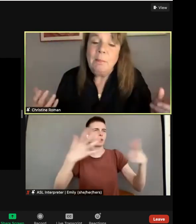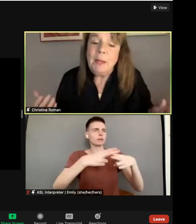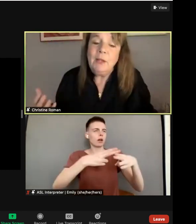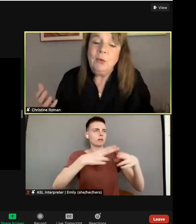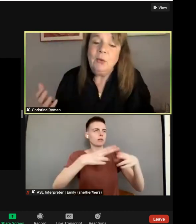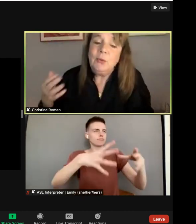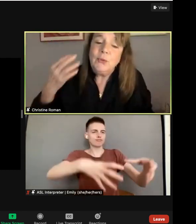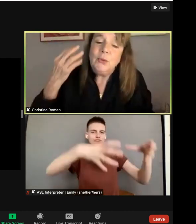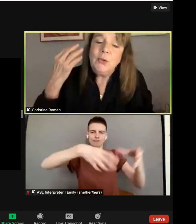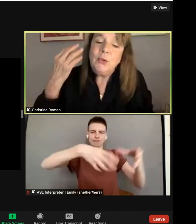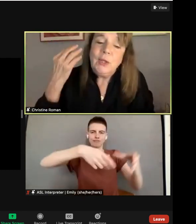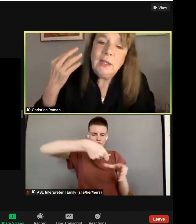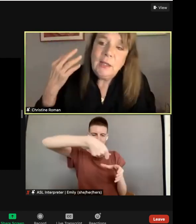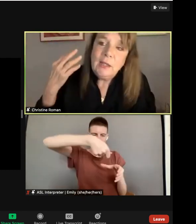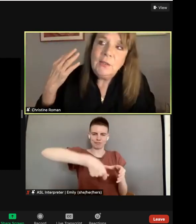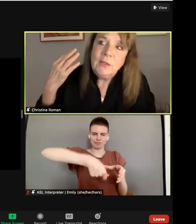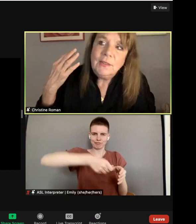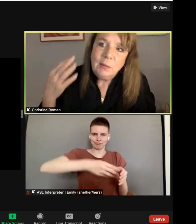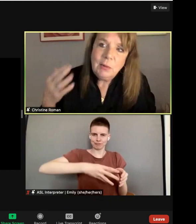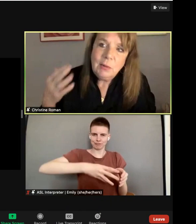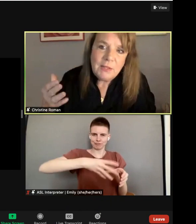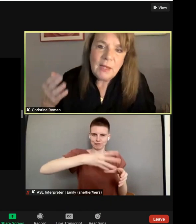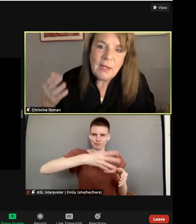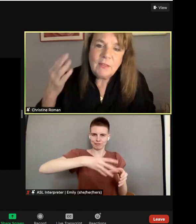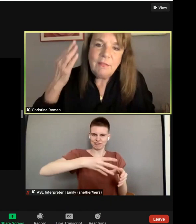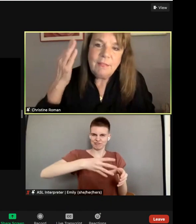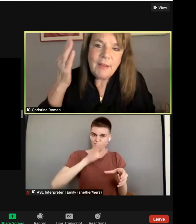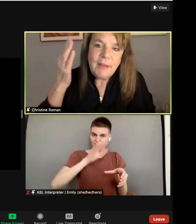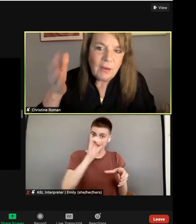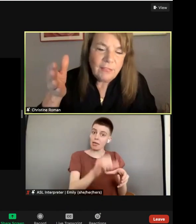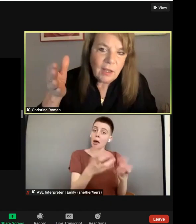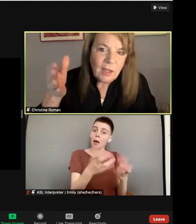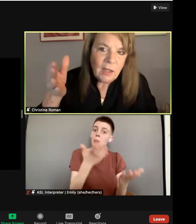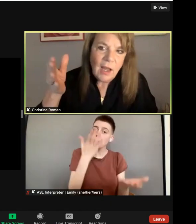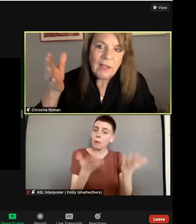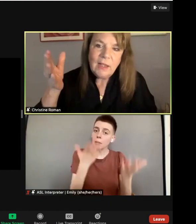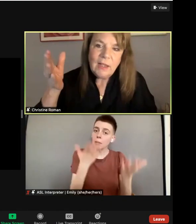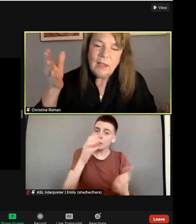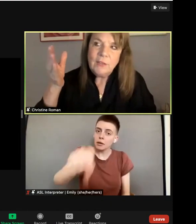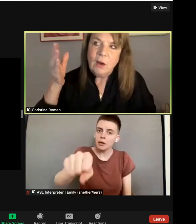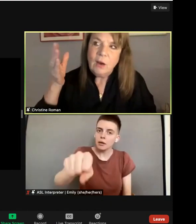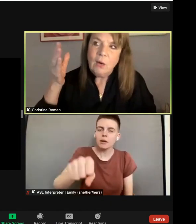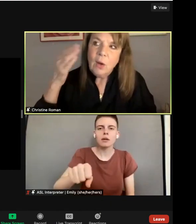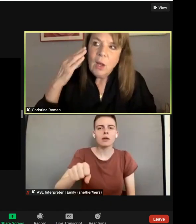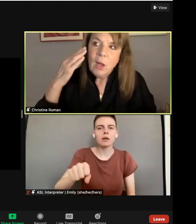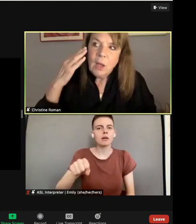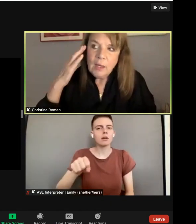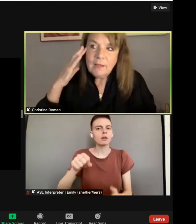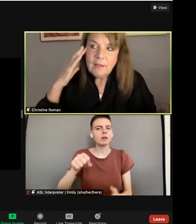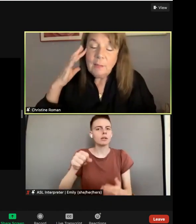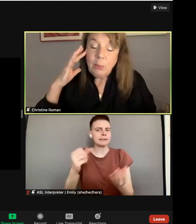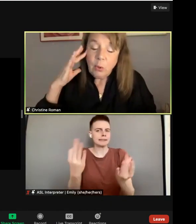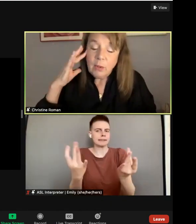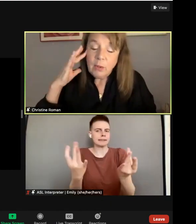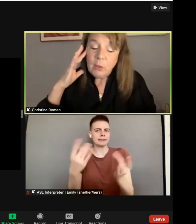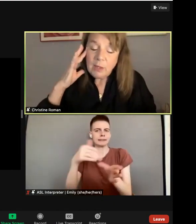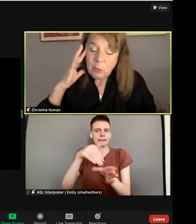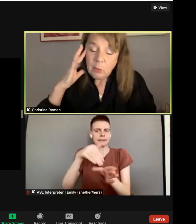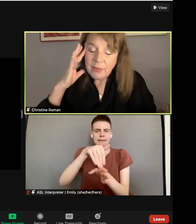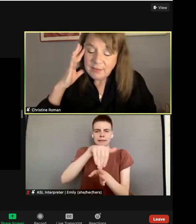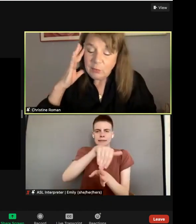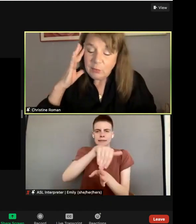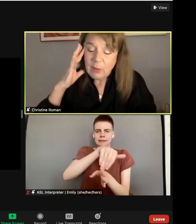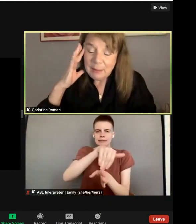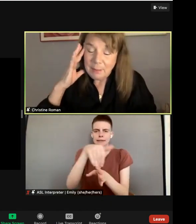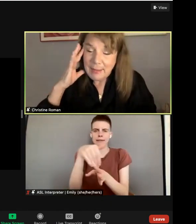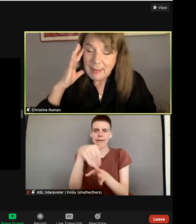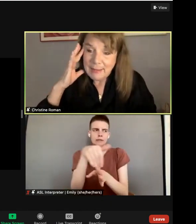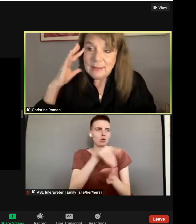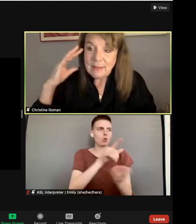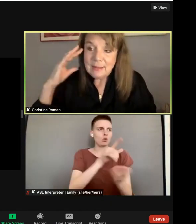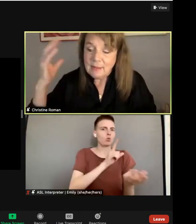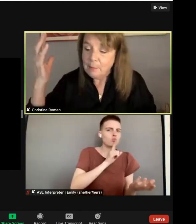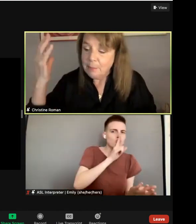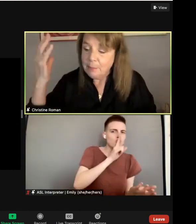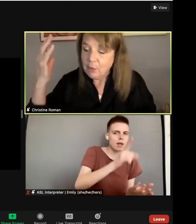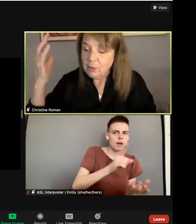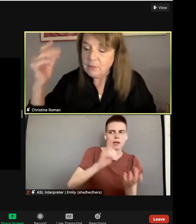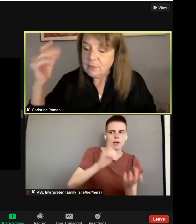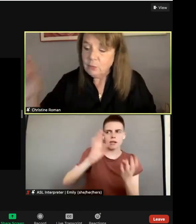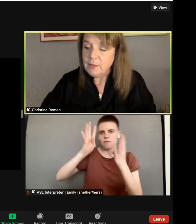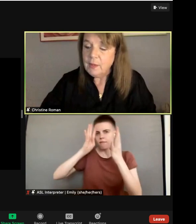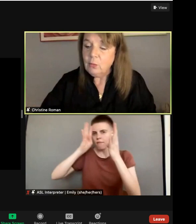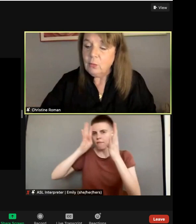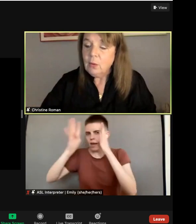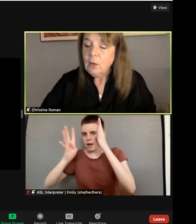you see what I'm saying? It's a very fine line, and so it's important. One of the things I recommend is